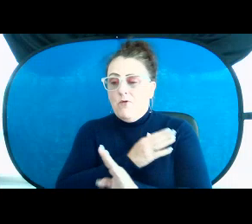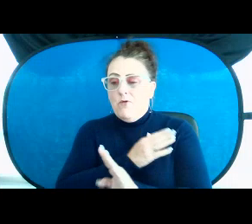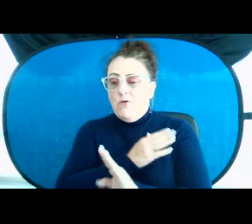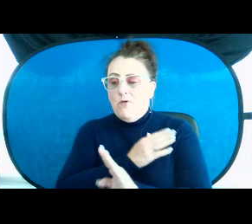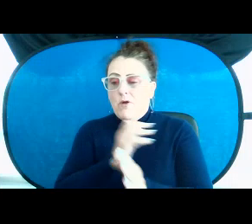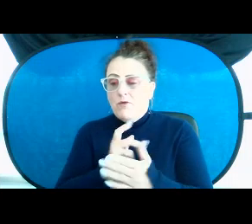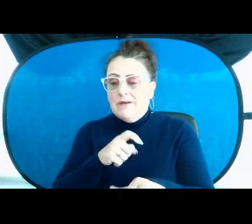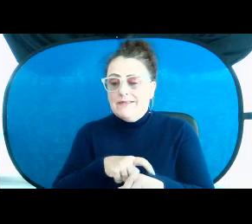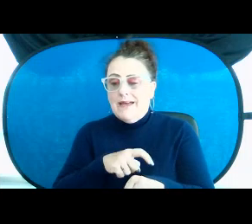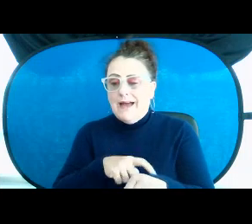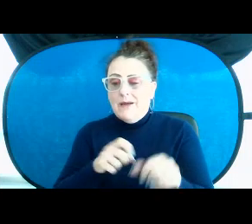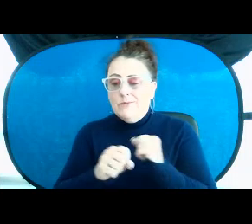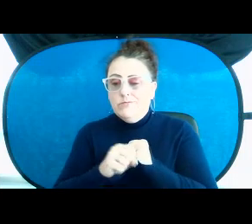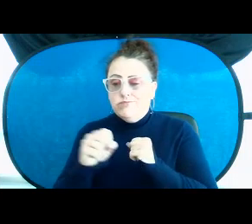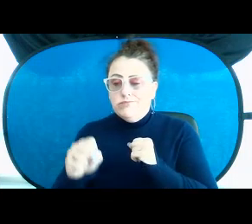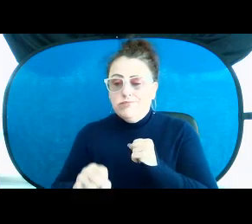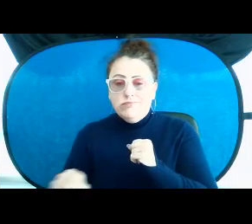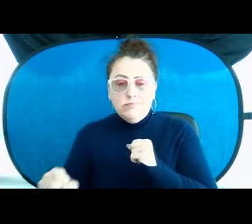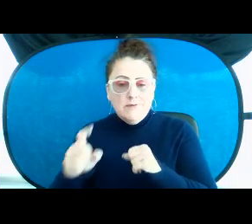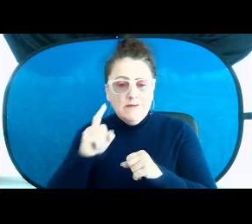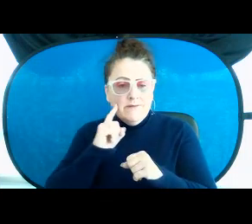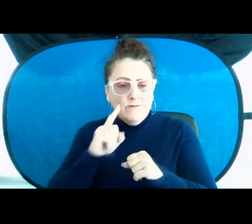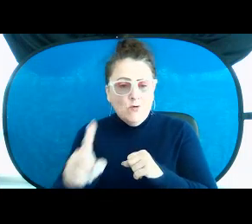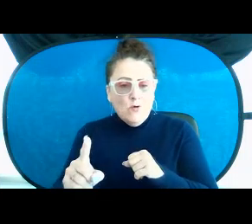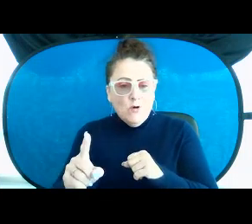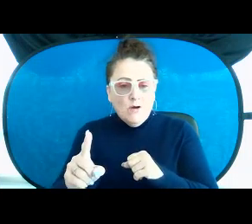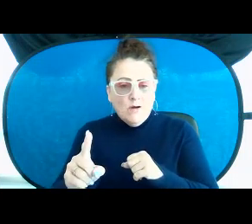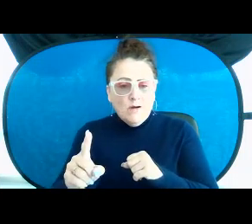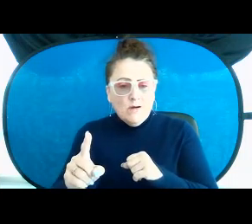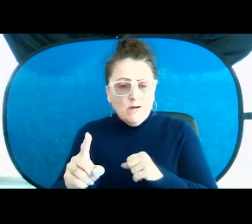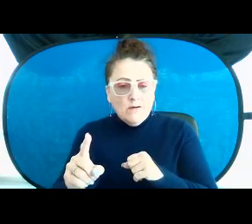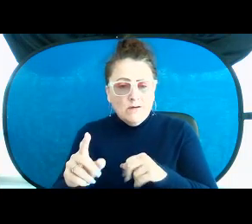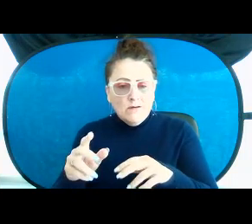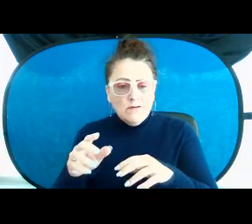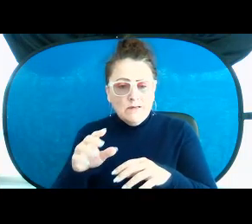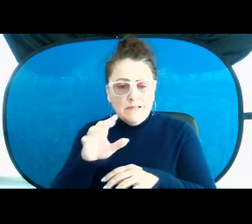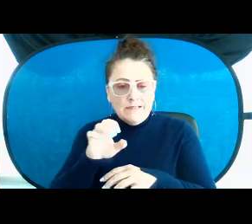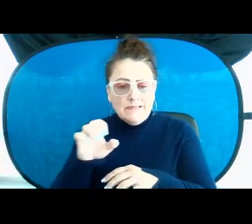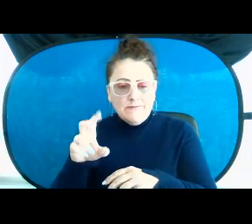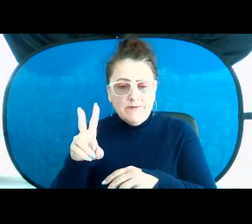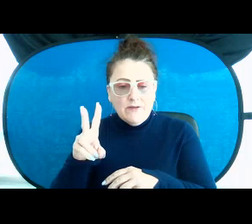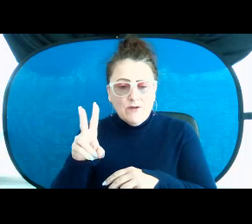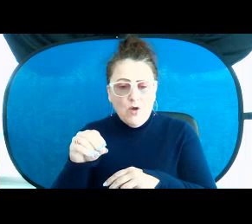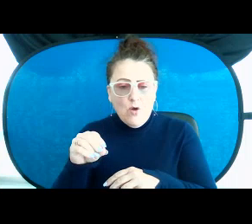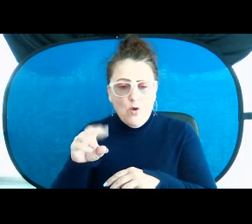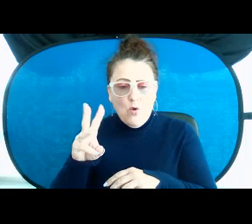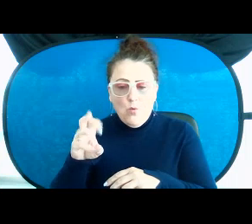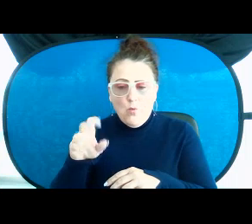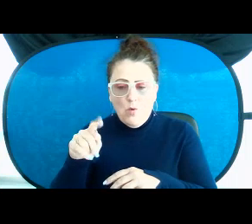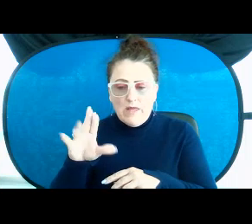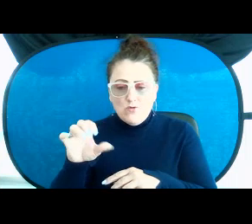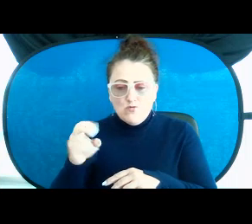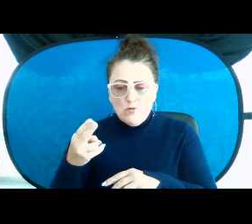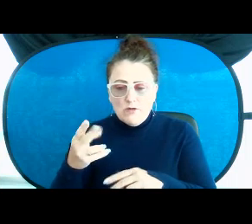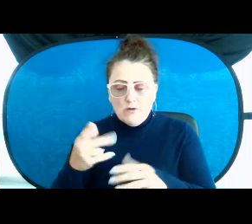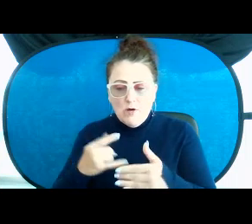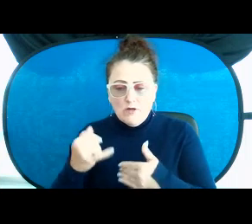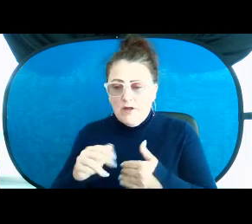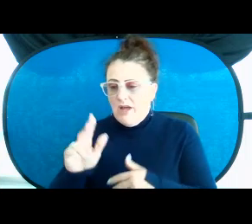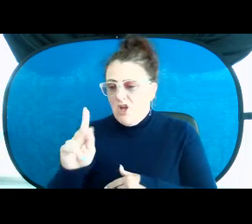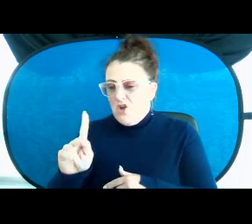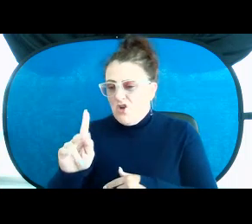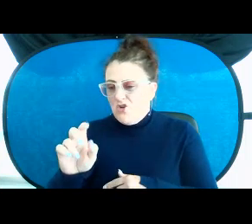2 Trade Corridor Enhancement Program projects, including the EV Oasis South B TA Wheeler Ridge project in Kern County and